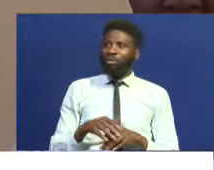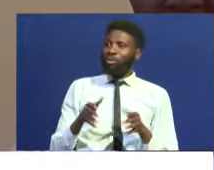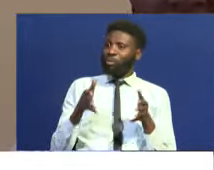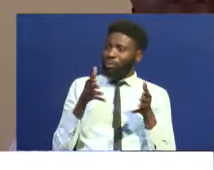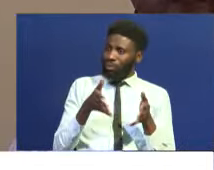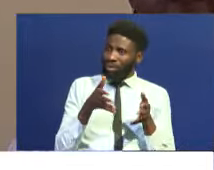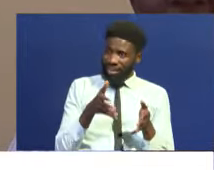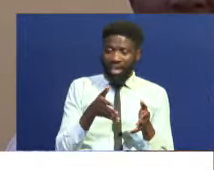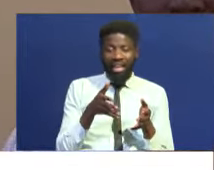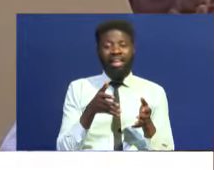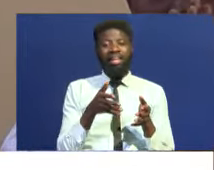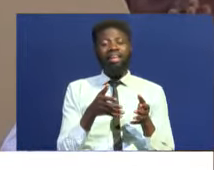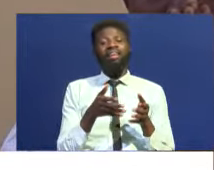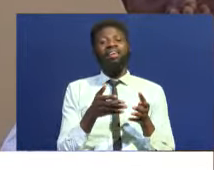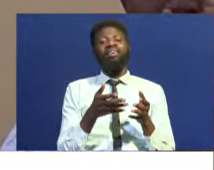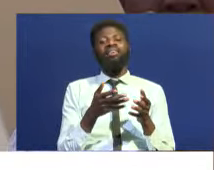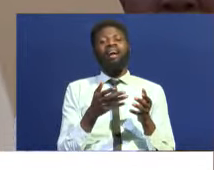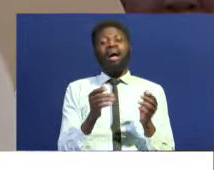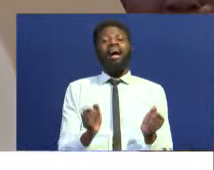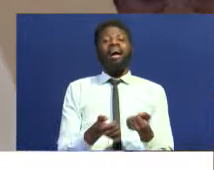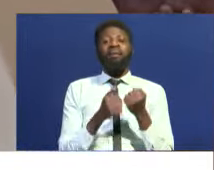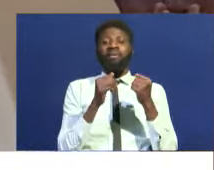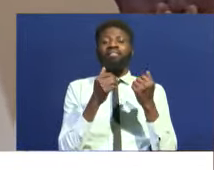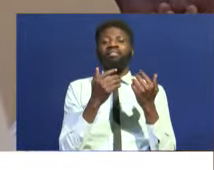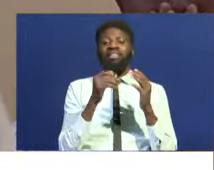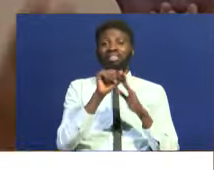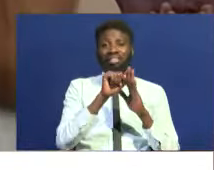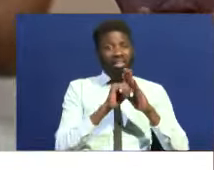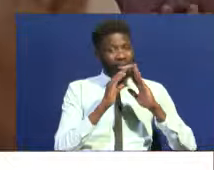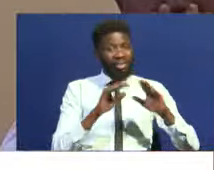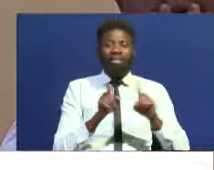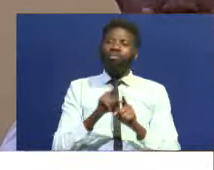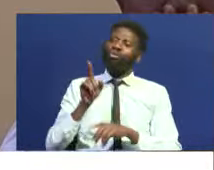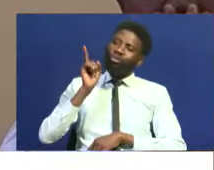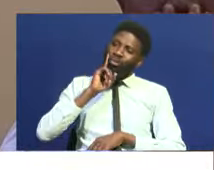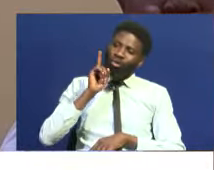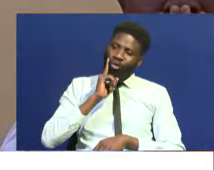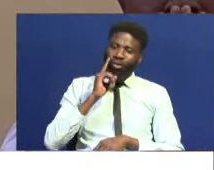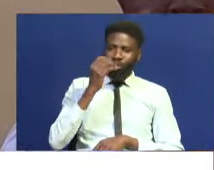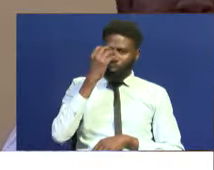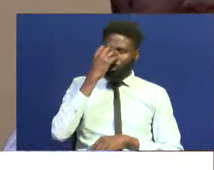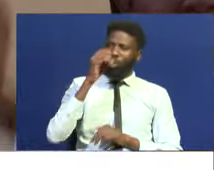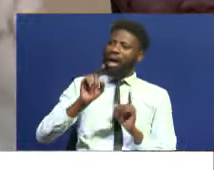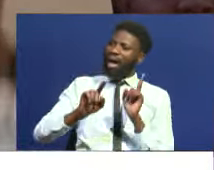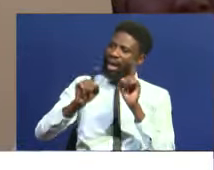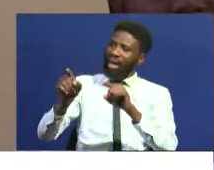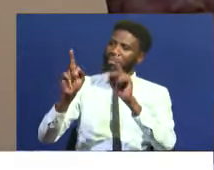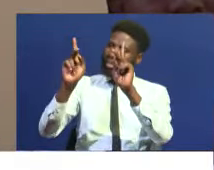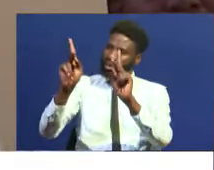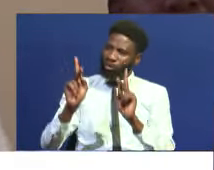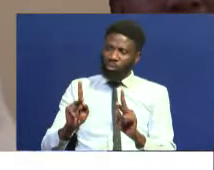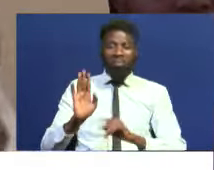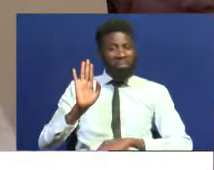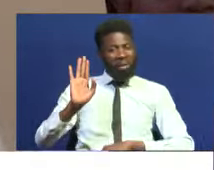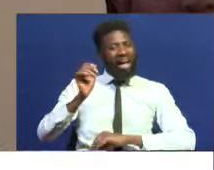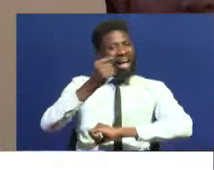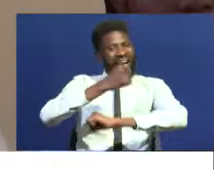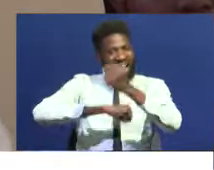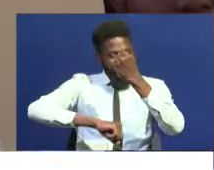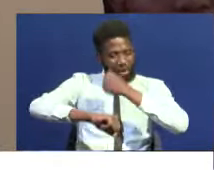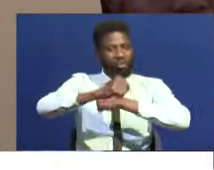Ruto anajilonji Kisumu. And everything William Ruto is doing is campaigning